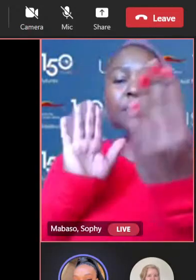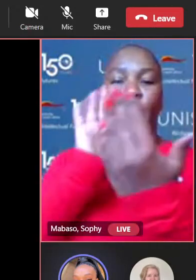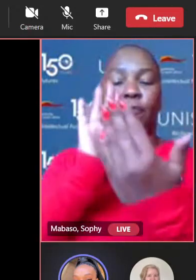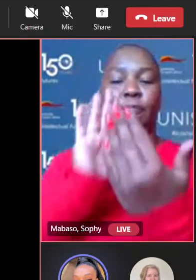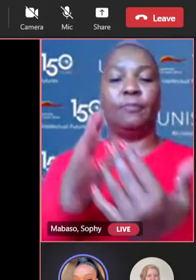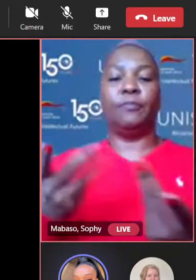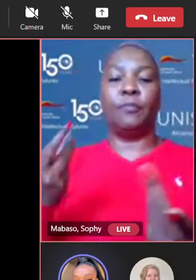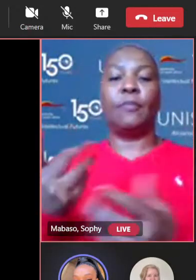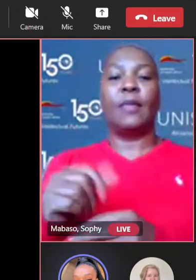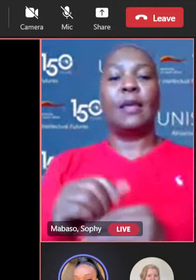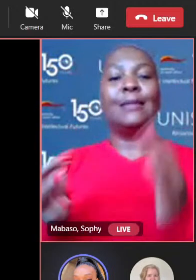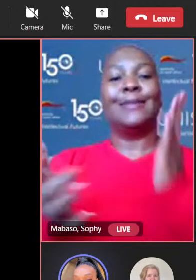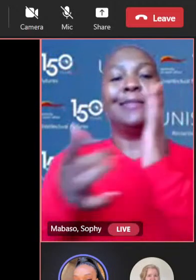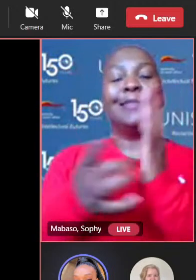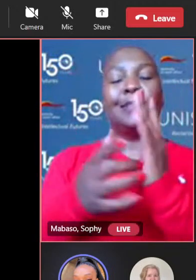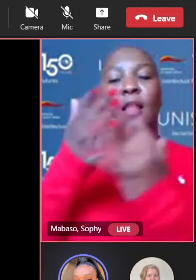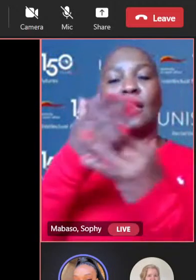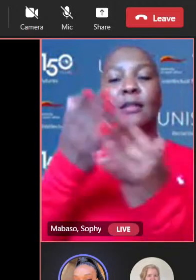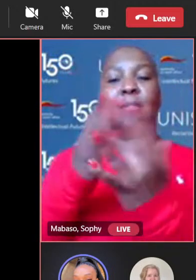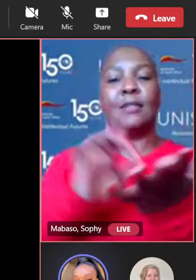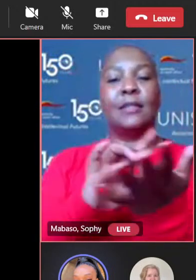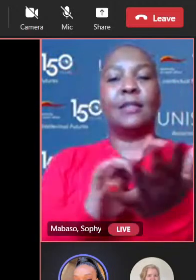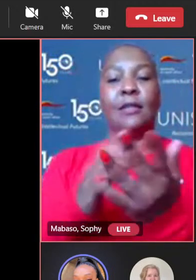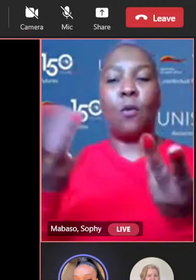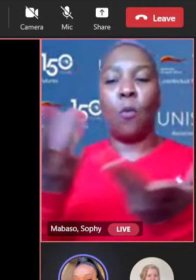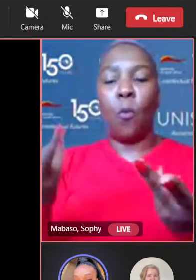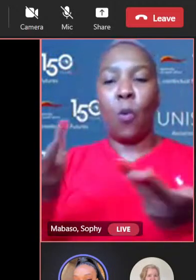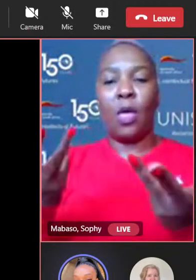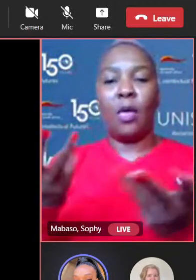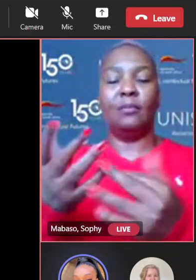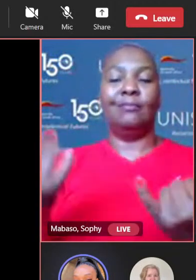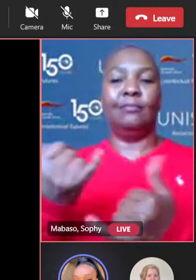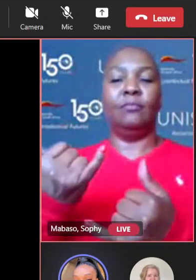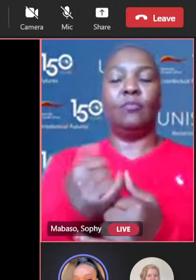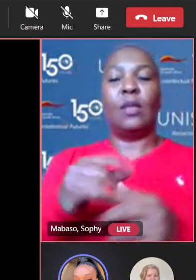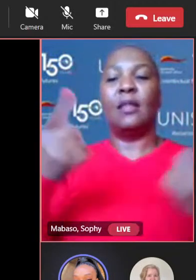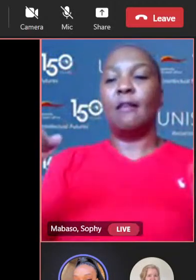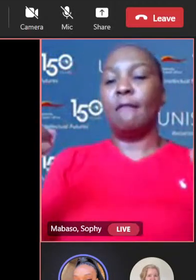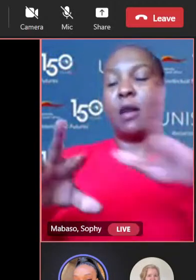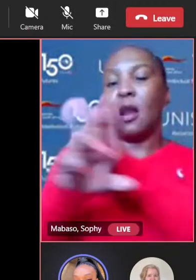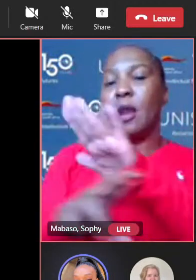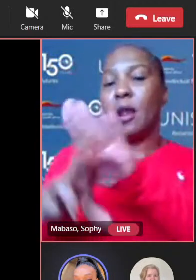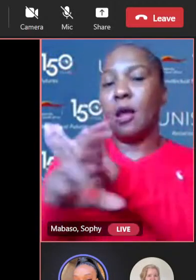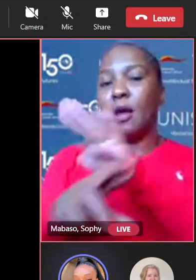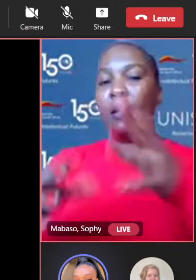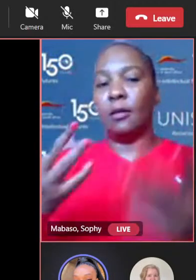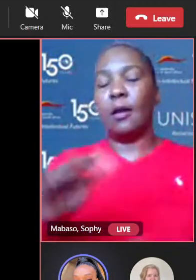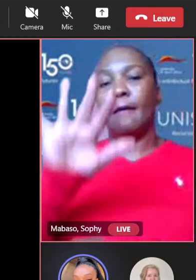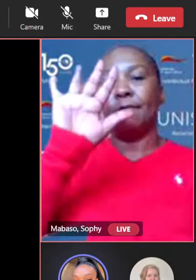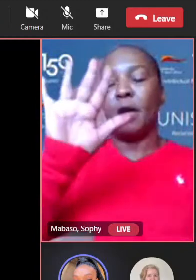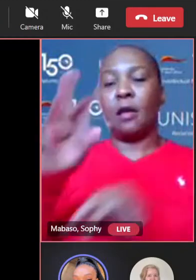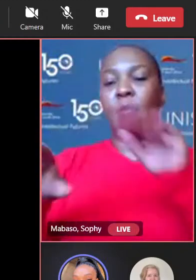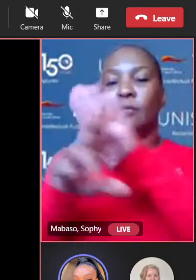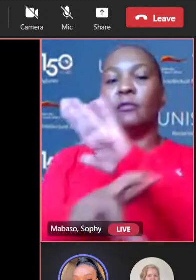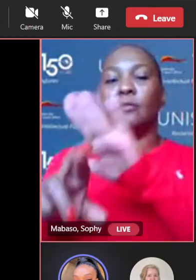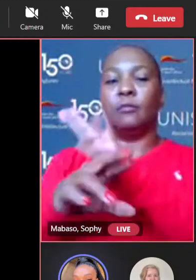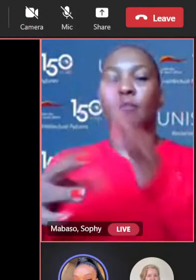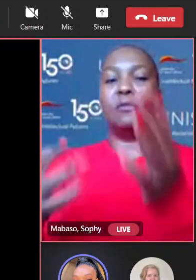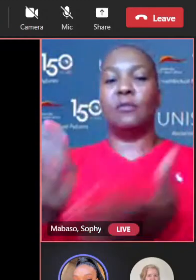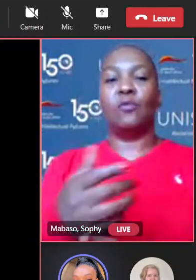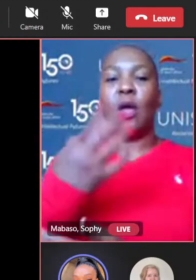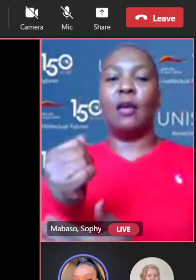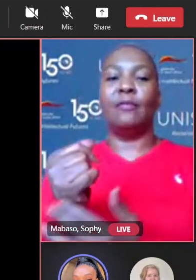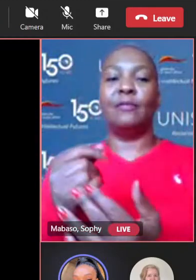digital access centers are situated in different regions, which are 5 regions. We do have the digital